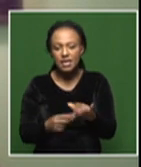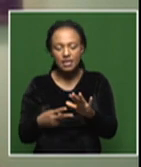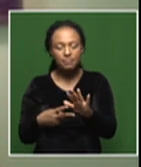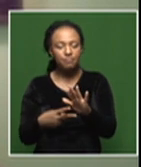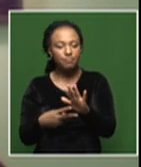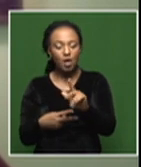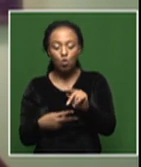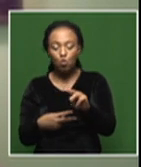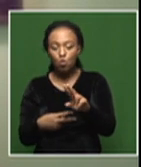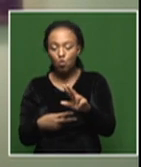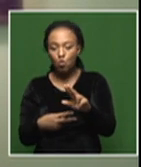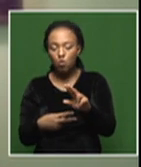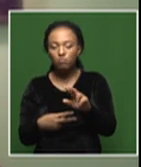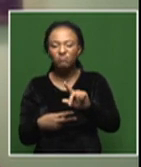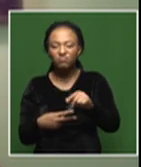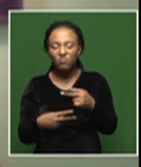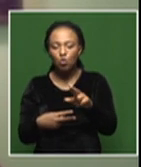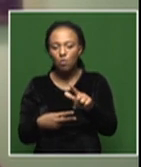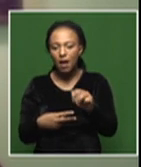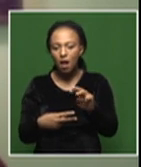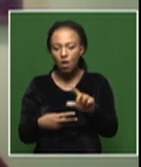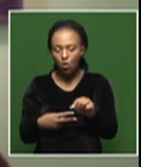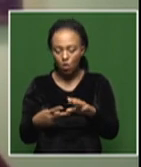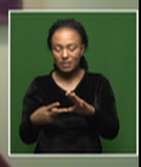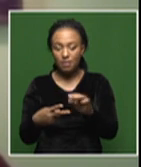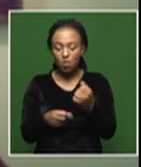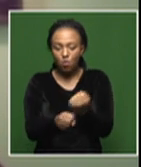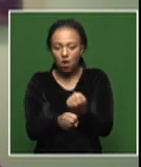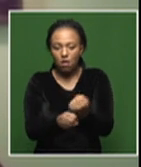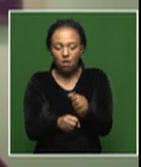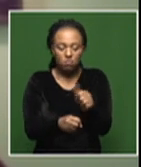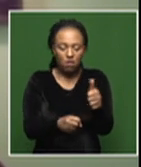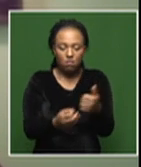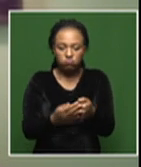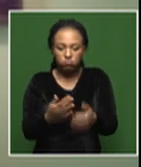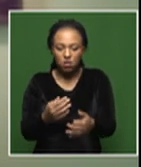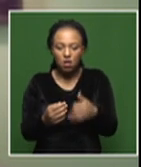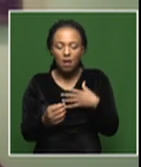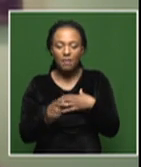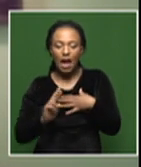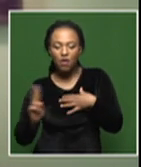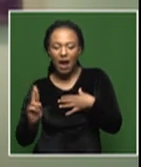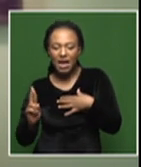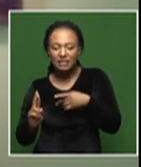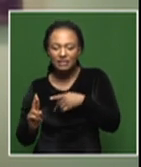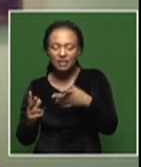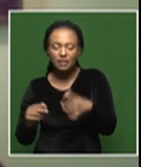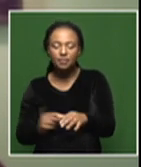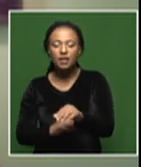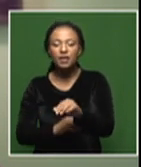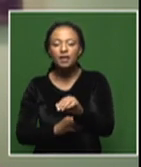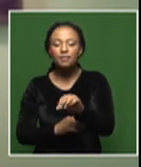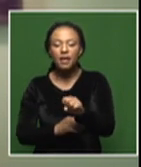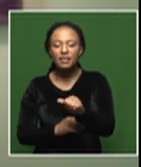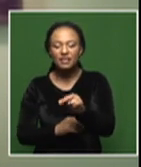be a lot of interest, both locally and internationally. A work like the one on my right, the St. Francis of Assisi by Sydney